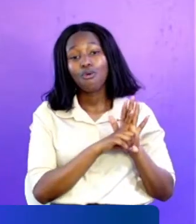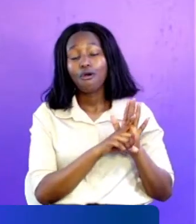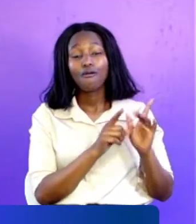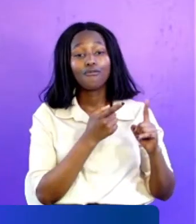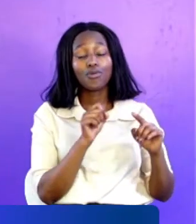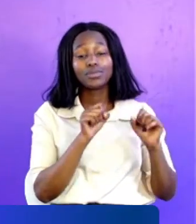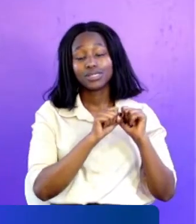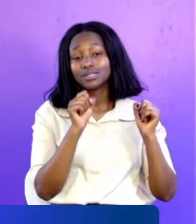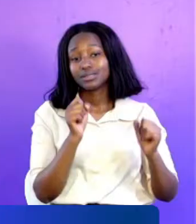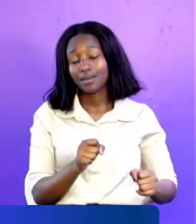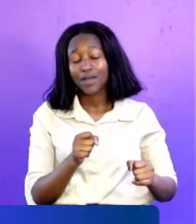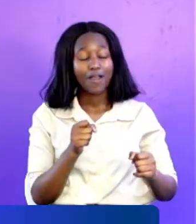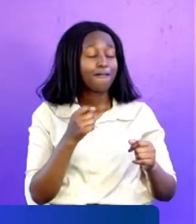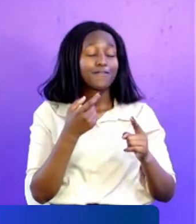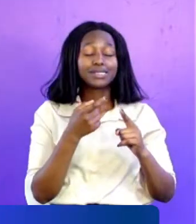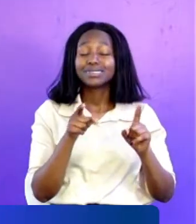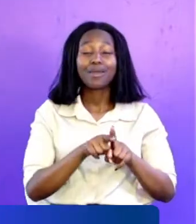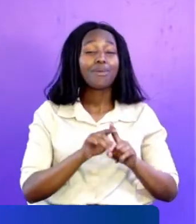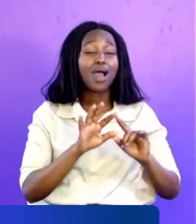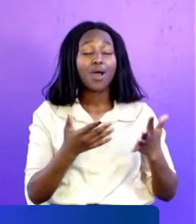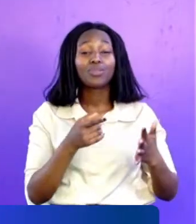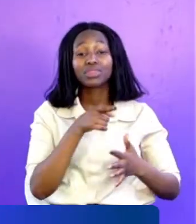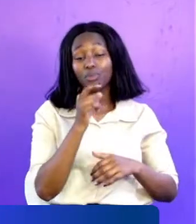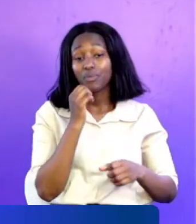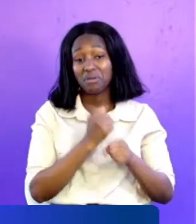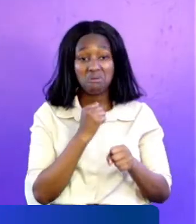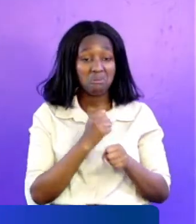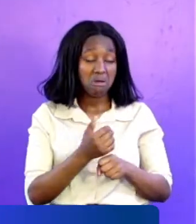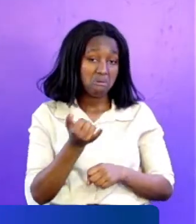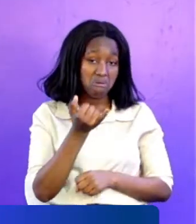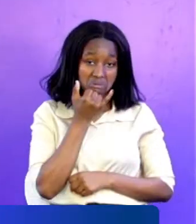the execution was wrong. So I think that